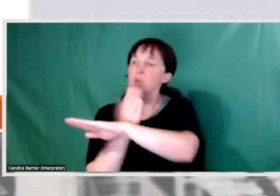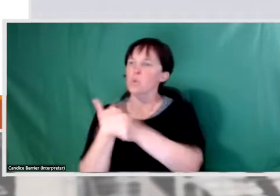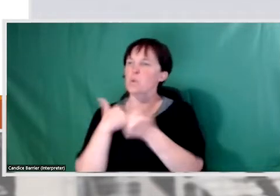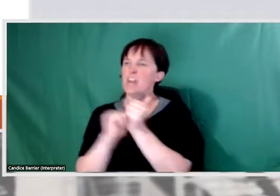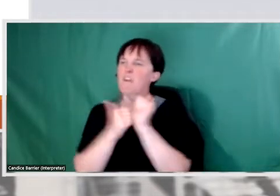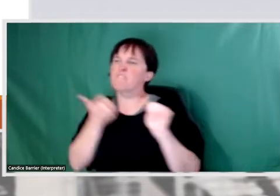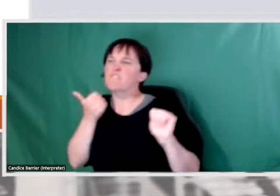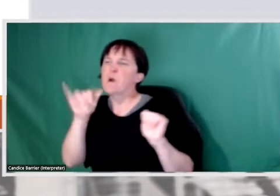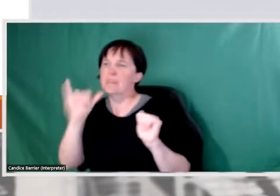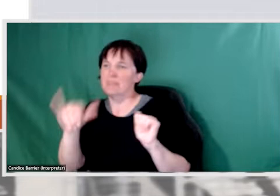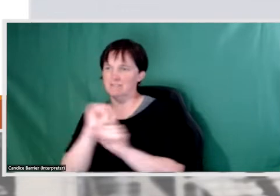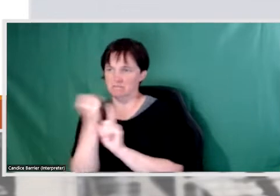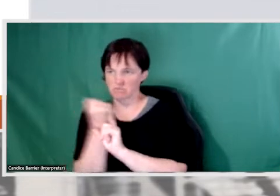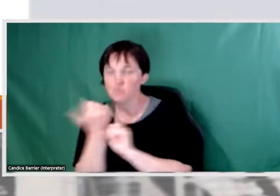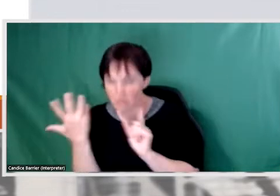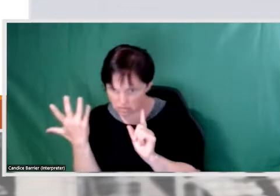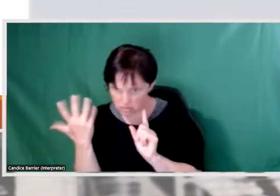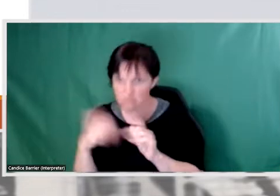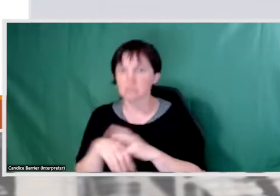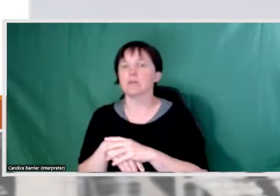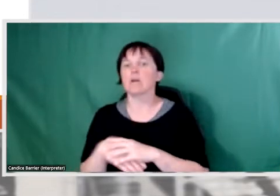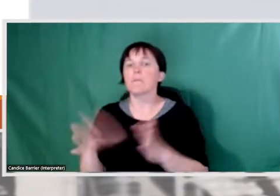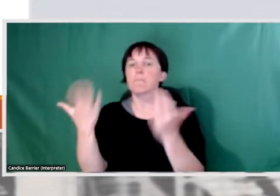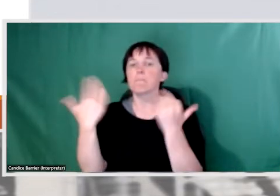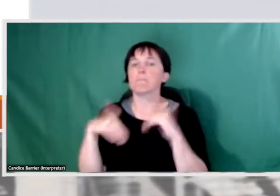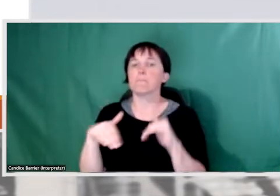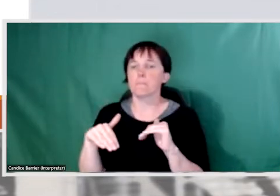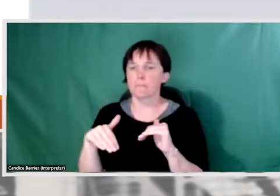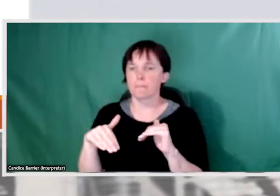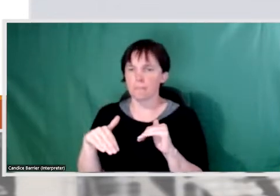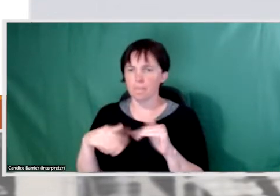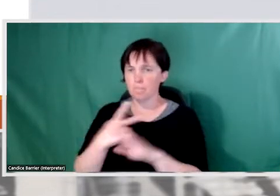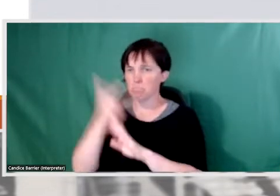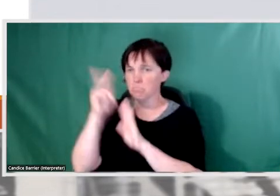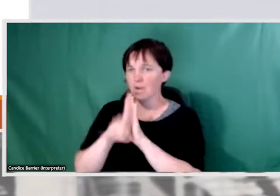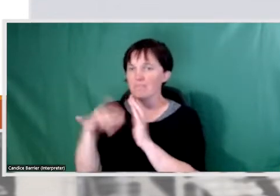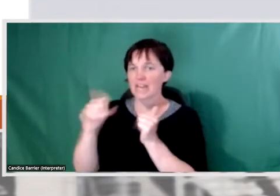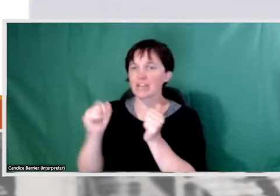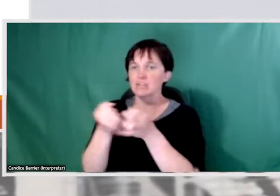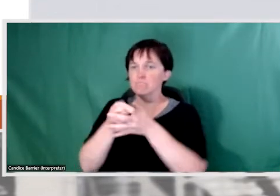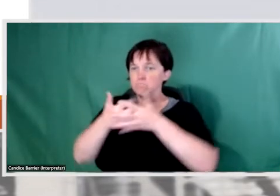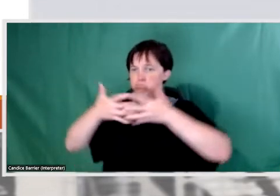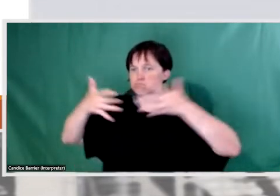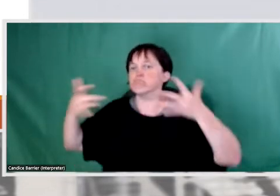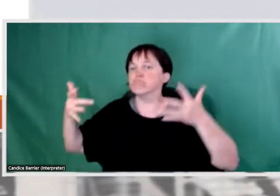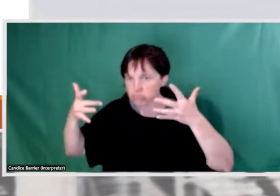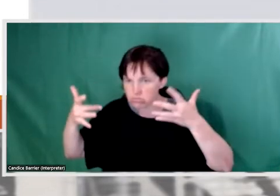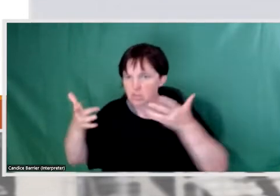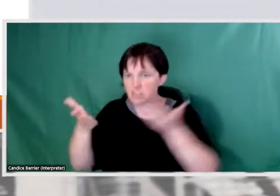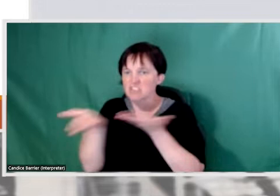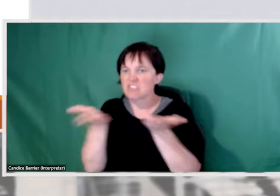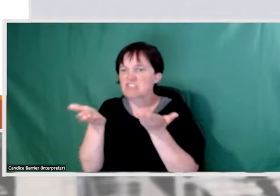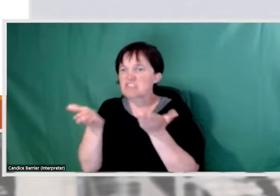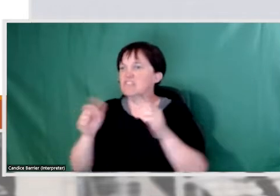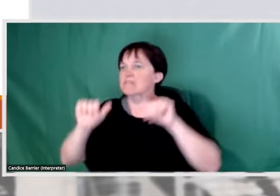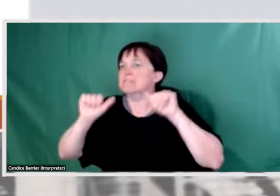much as possible. And then also projects that could expand a city department or service capability. I